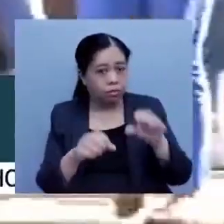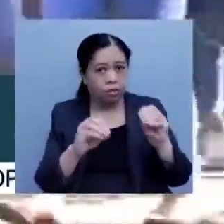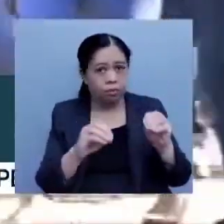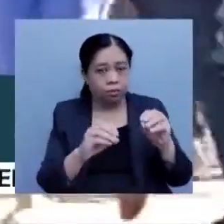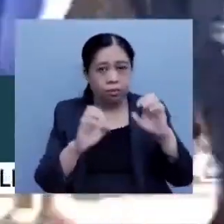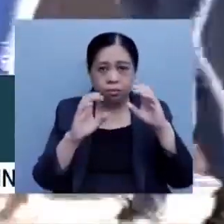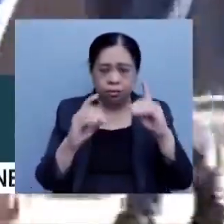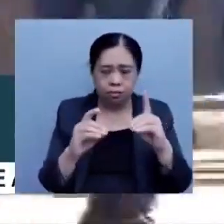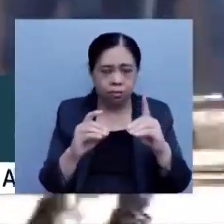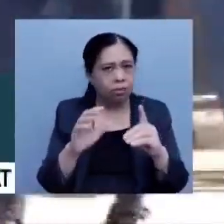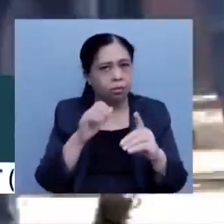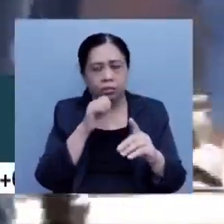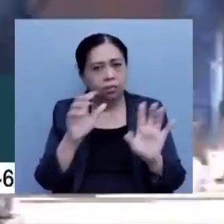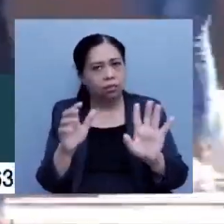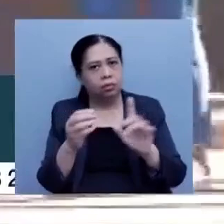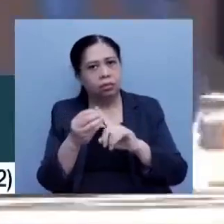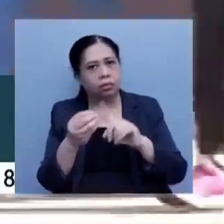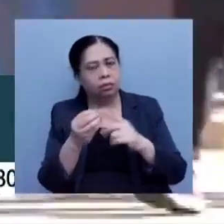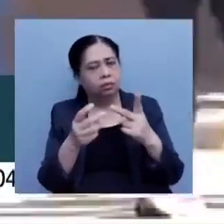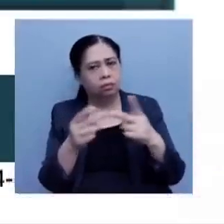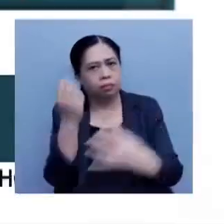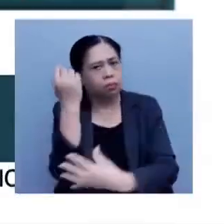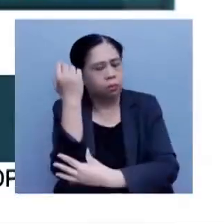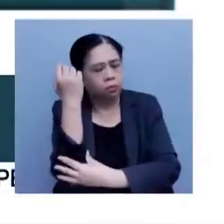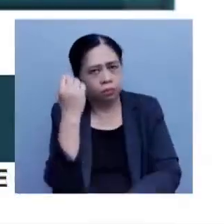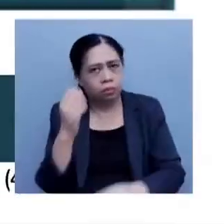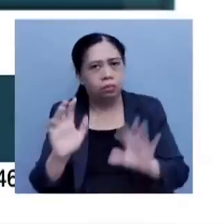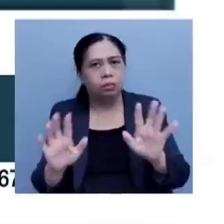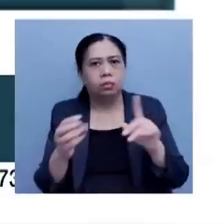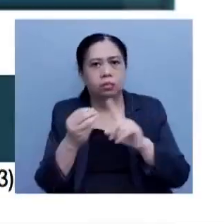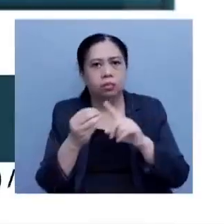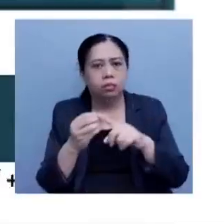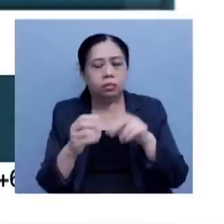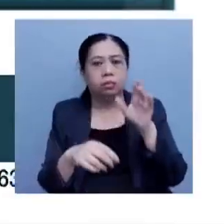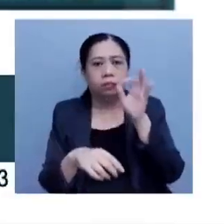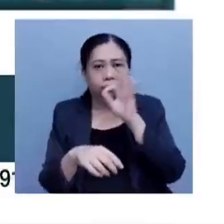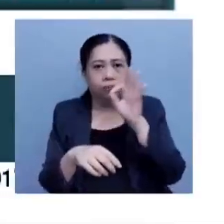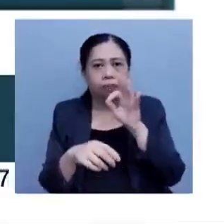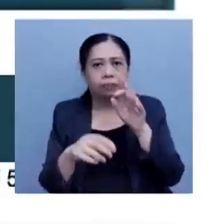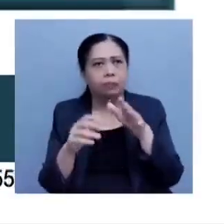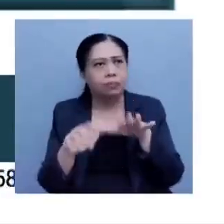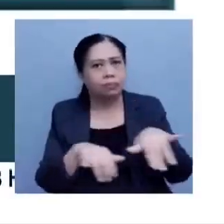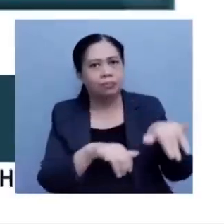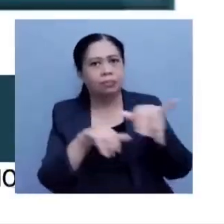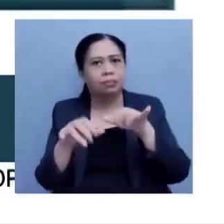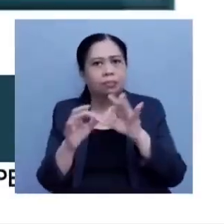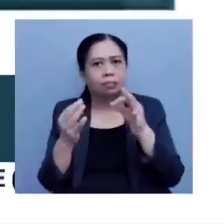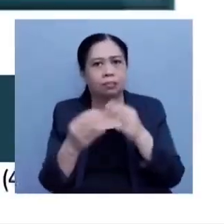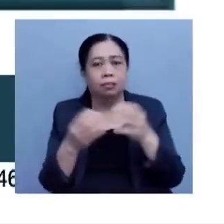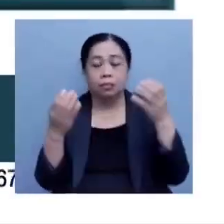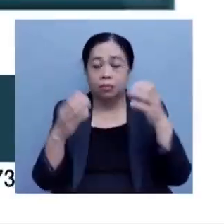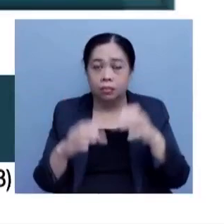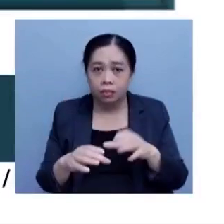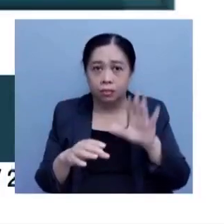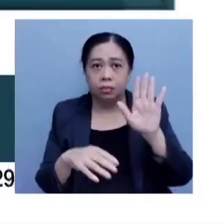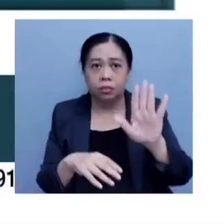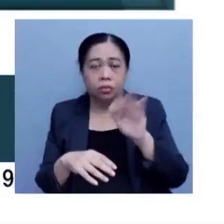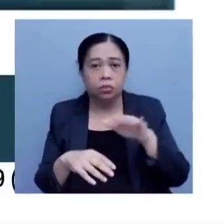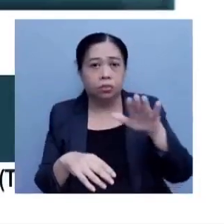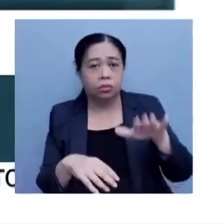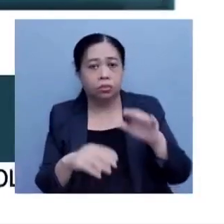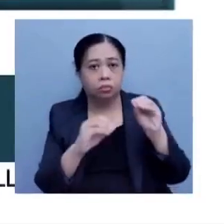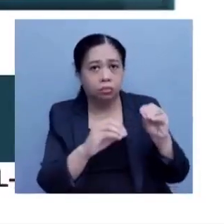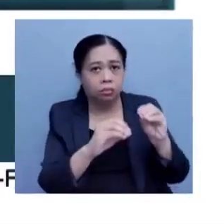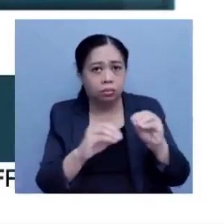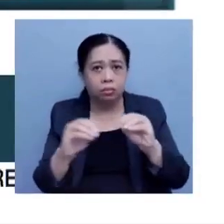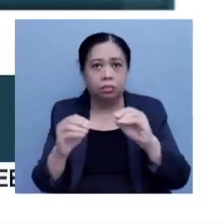I'm not talking of very poor families, I'm talking of Philippine families. The only chance to get your child educated is